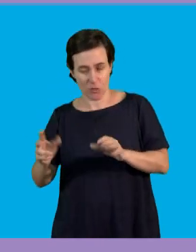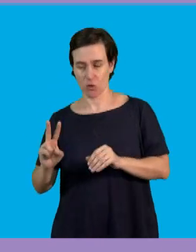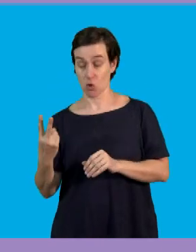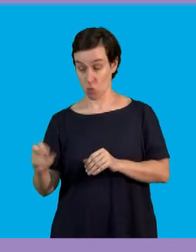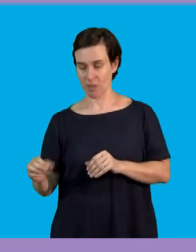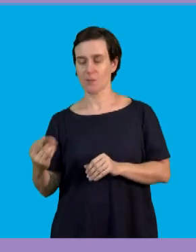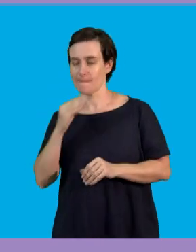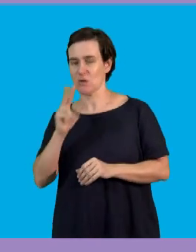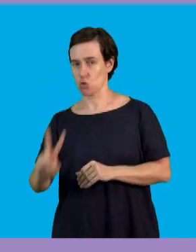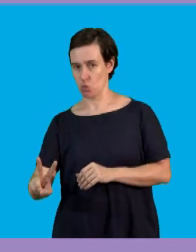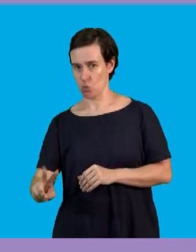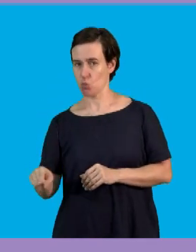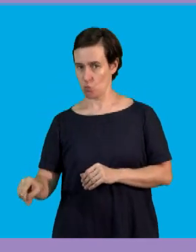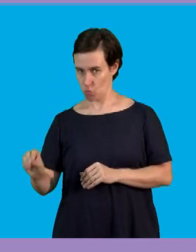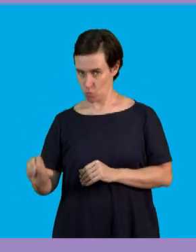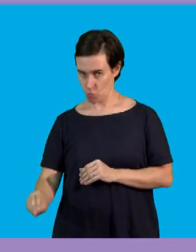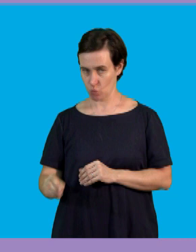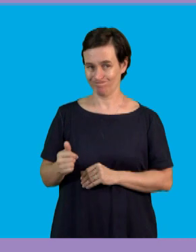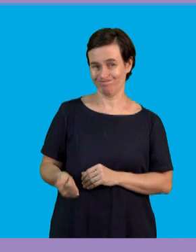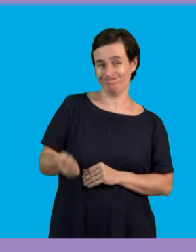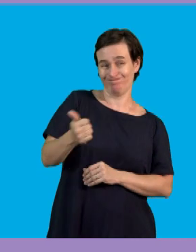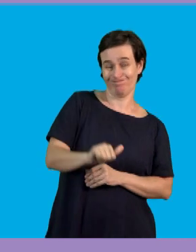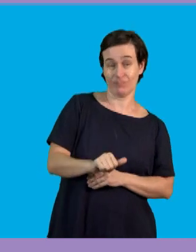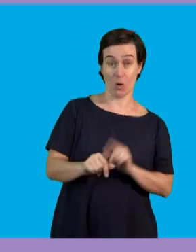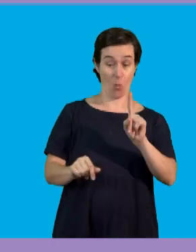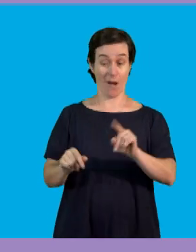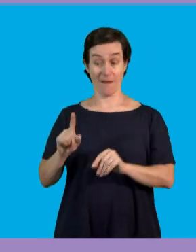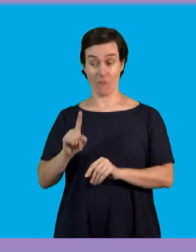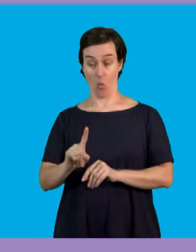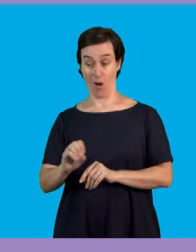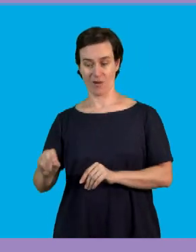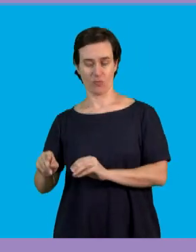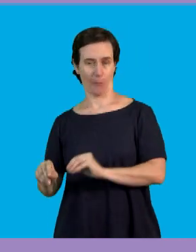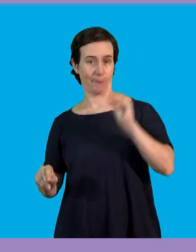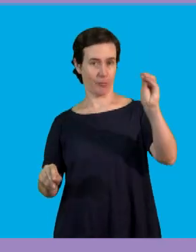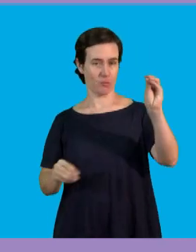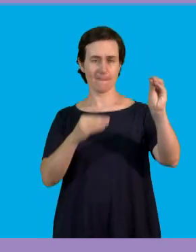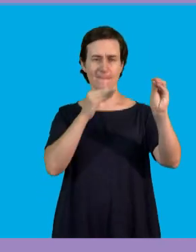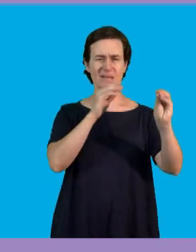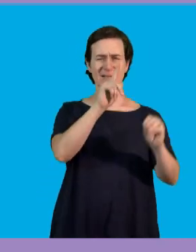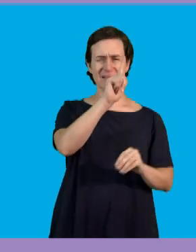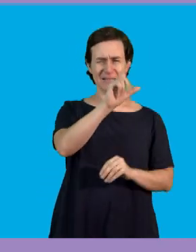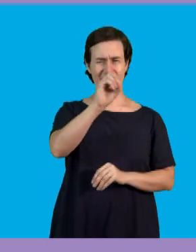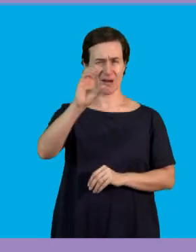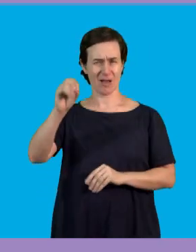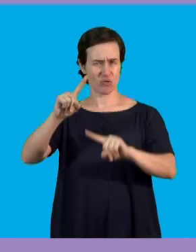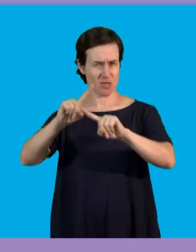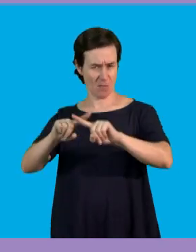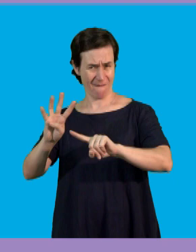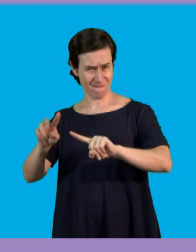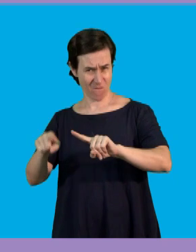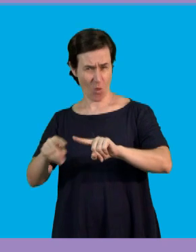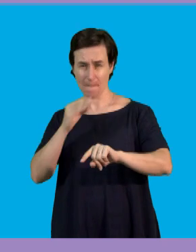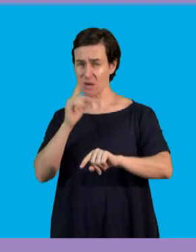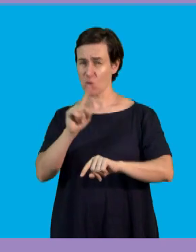tens. Then we have 700 multiplied by 4. That gives us